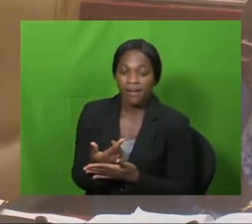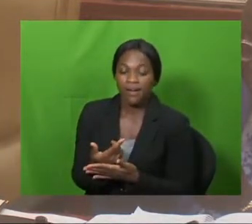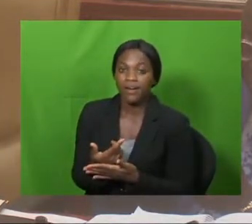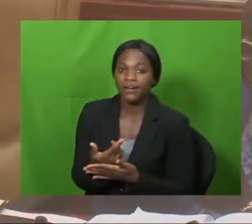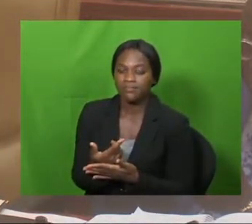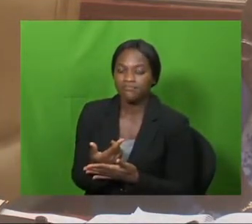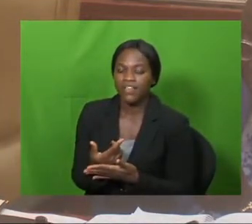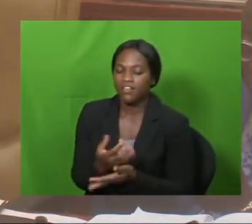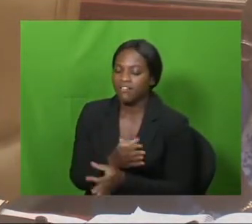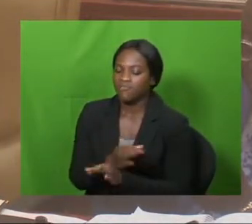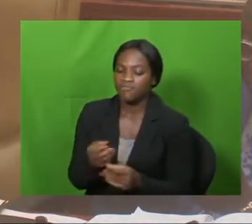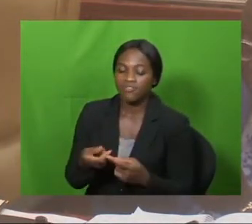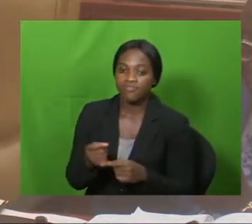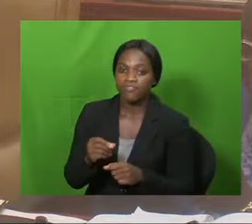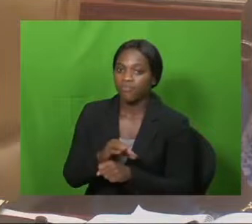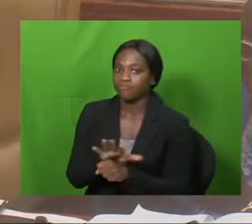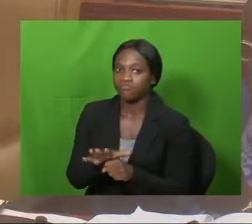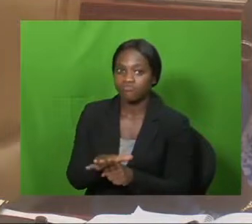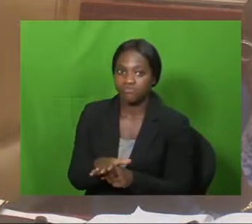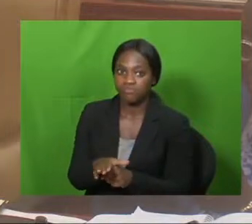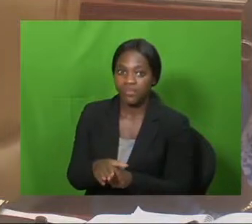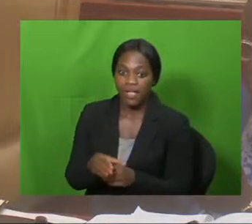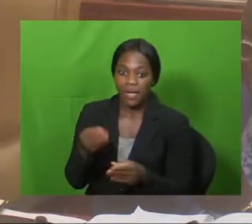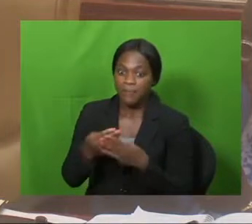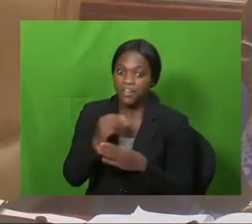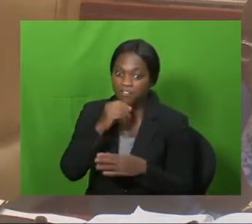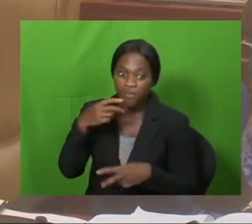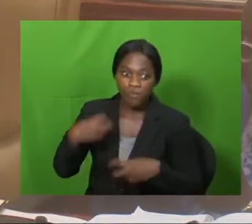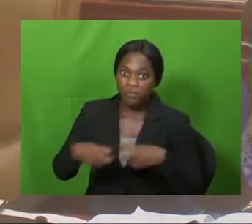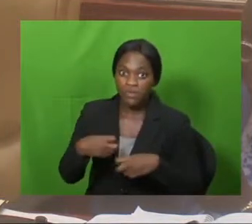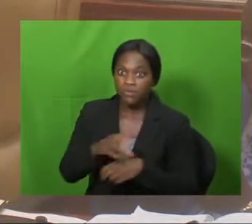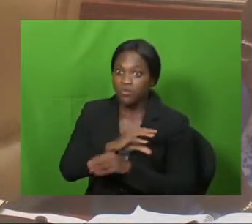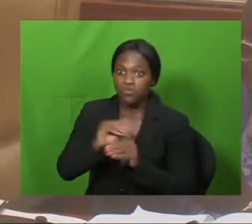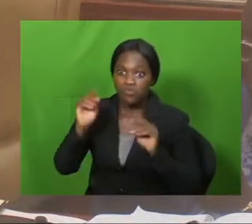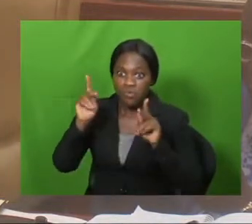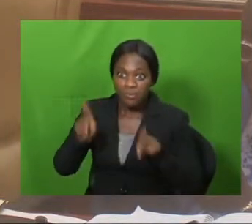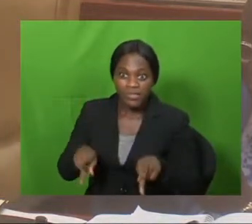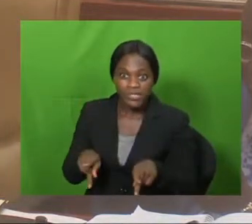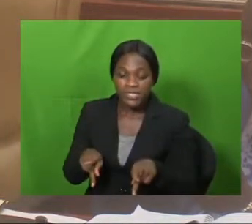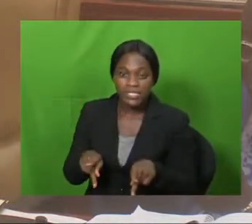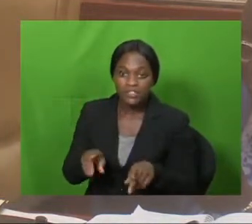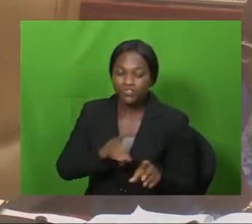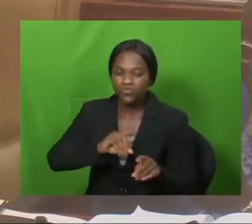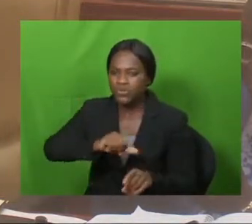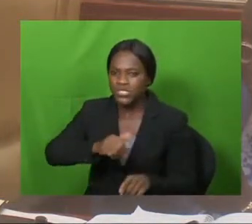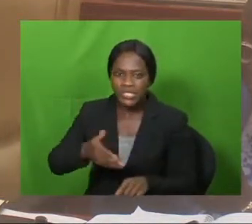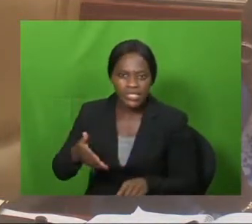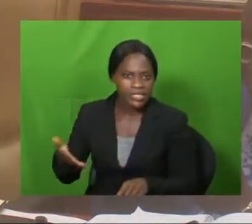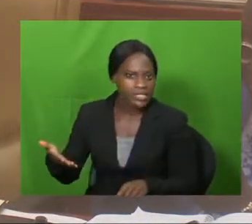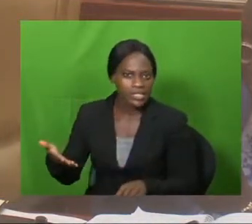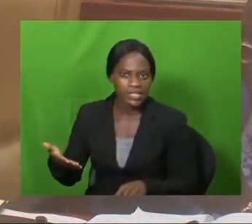pandemic. Money was not an issue then, and nobody did anything to